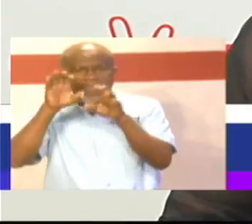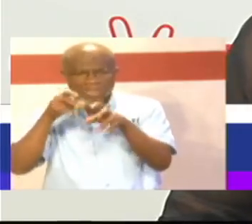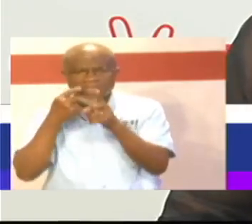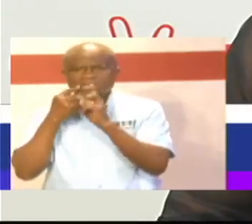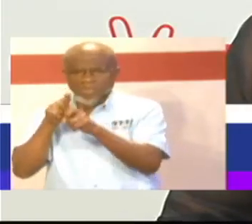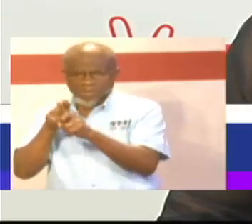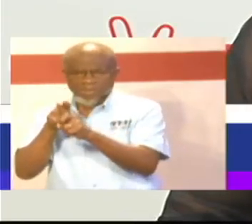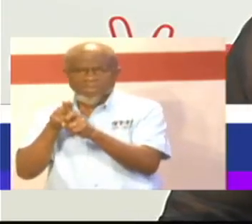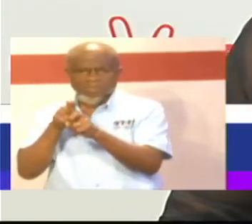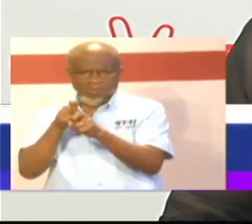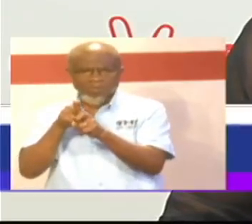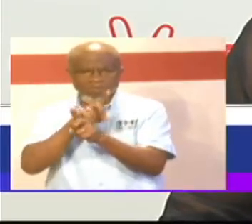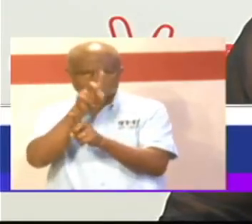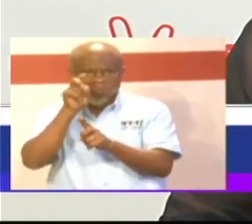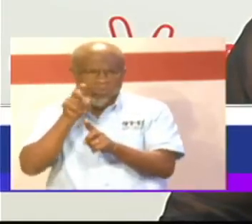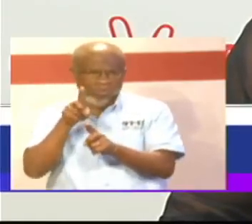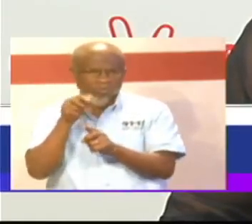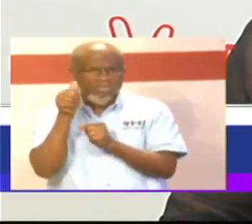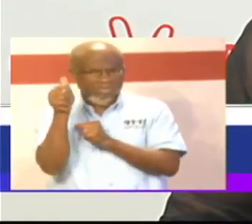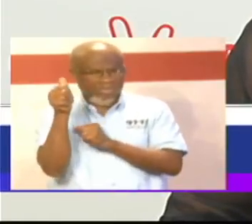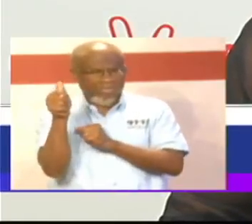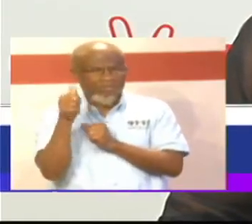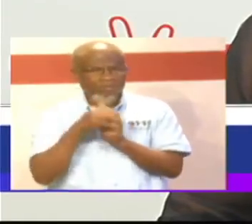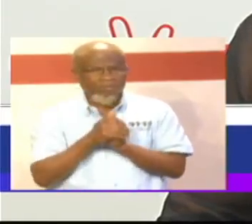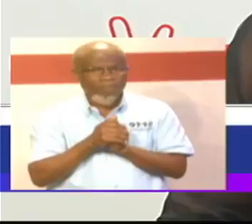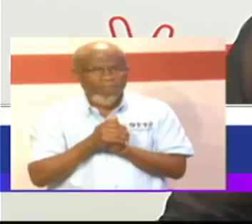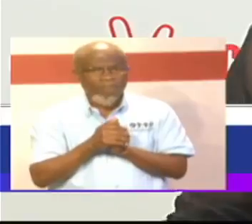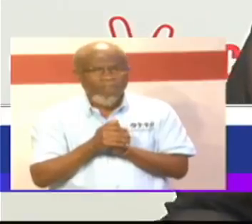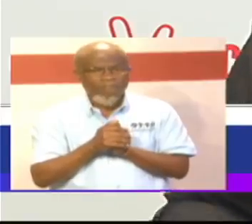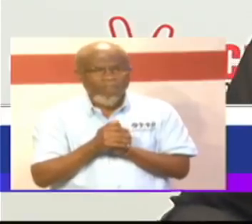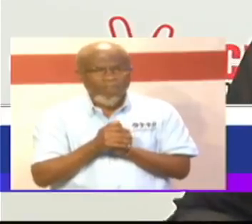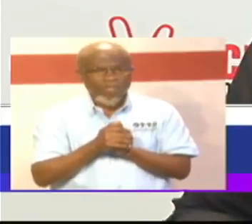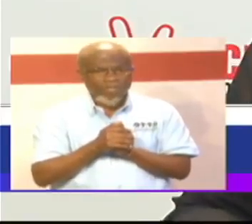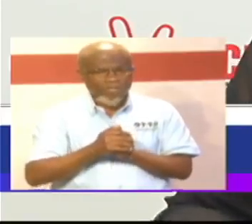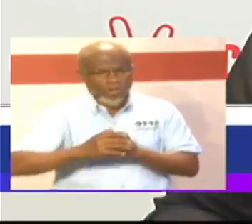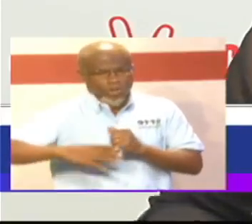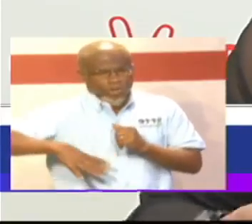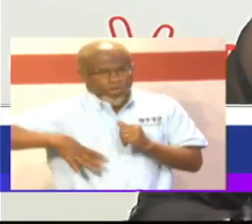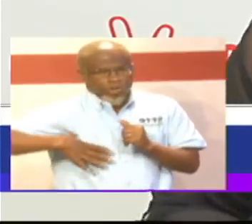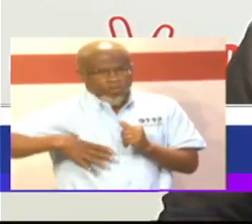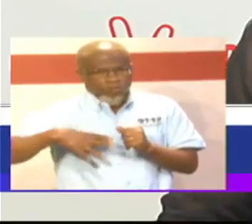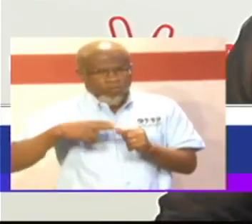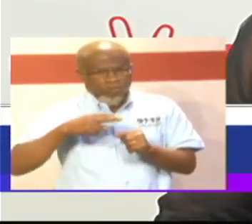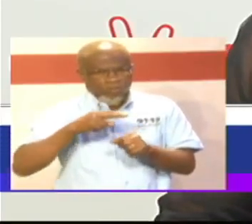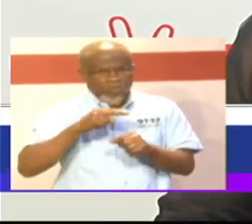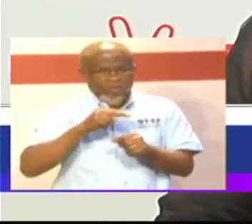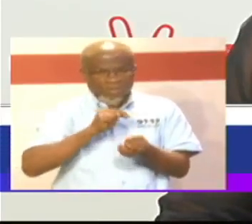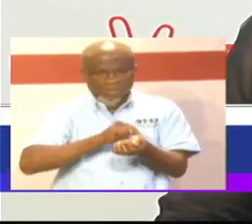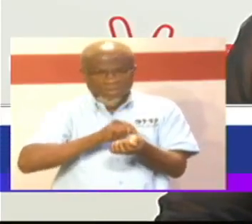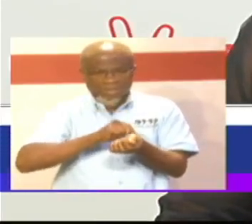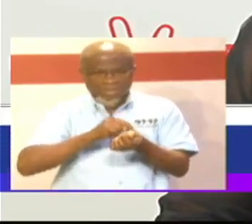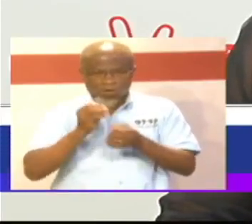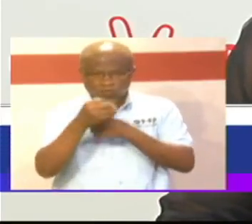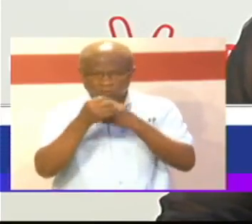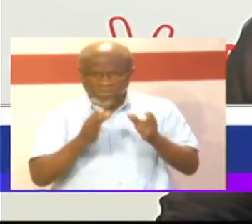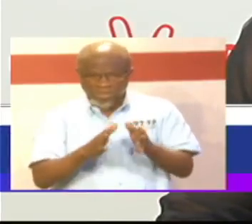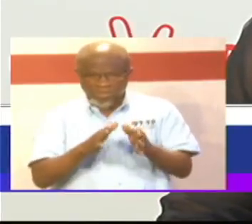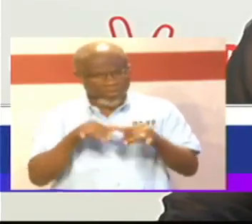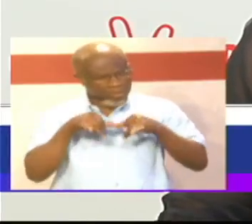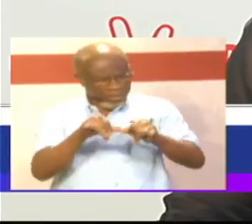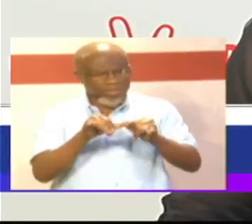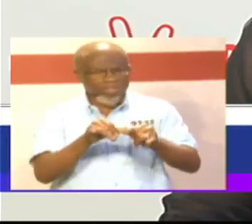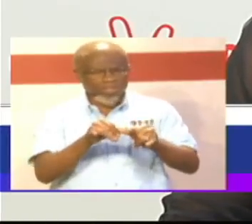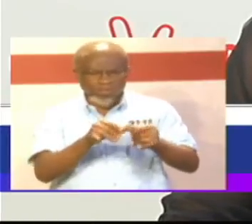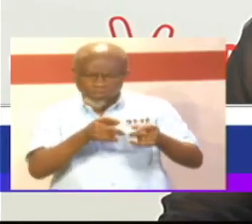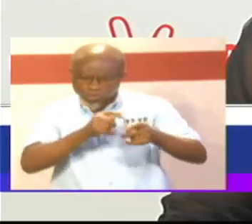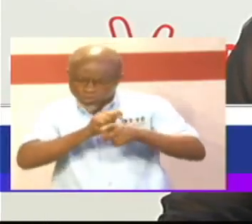the Ministry of Health, in conjunction with the Chief Nursing Officer and the School of Nursing, continues to train nurses